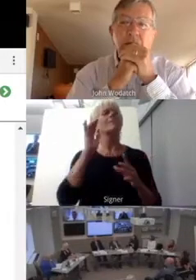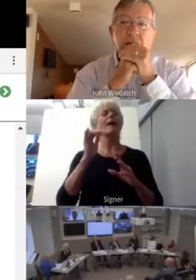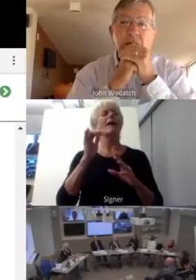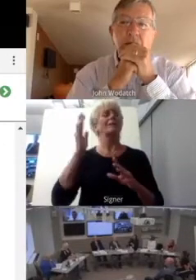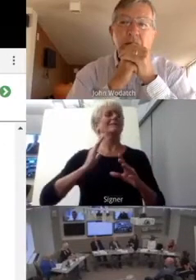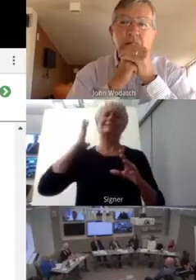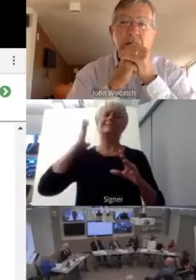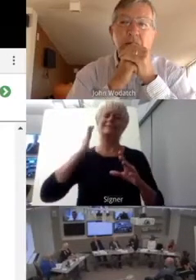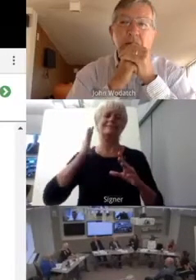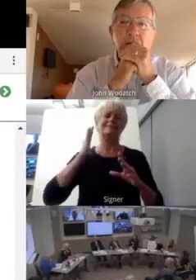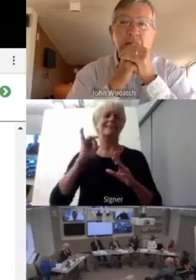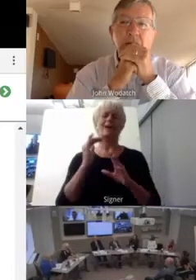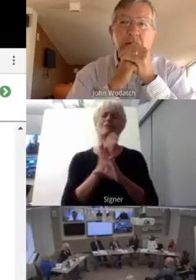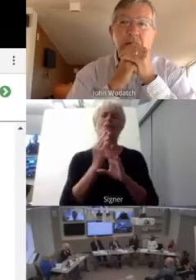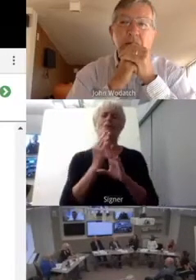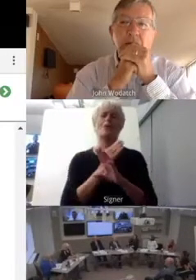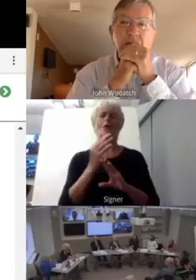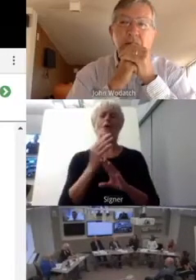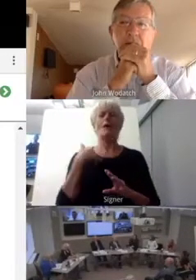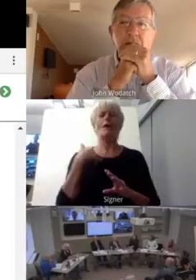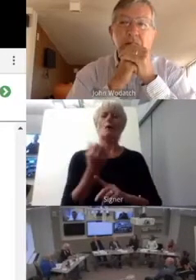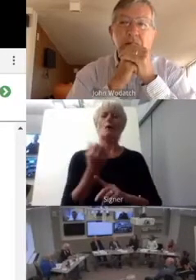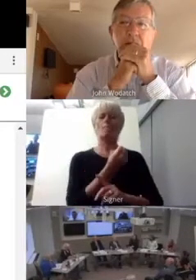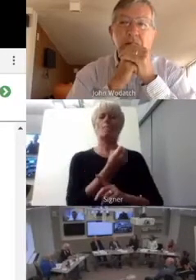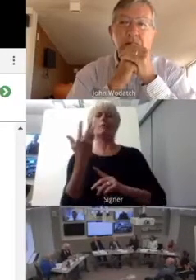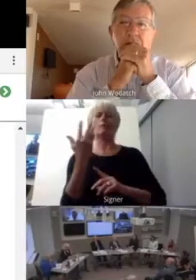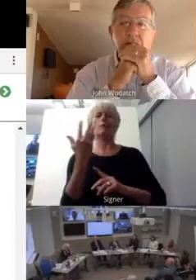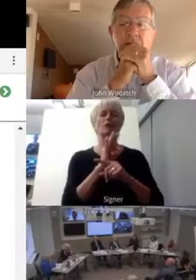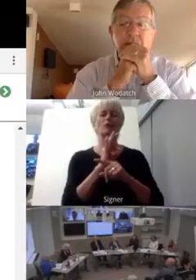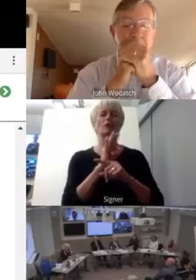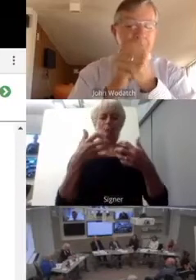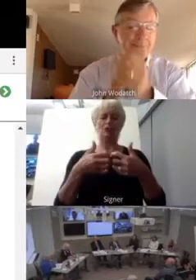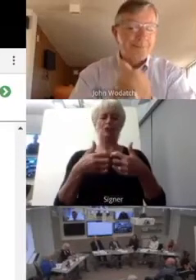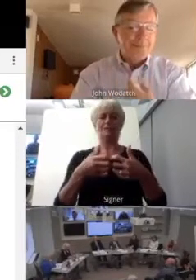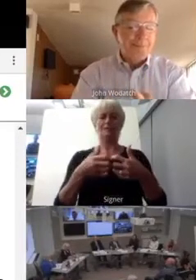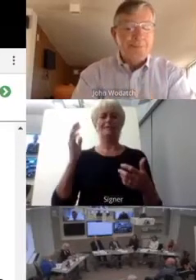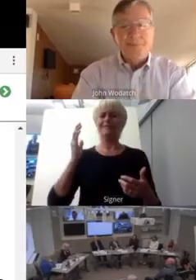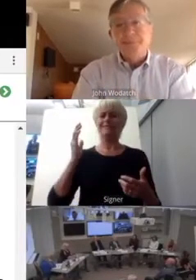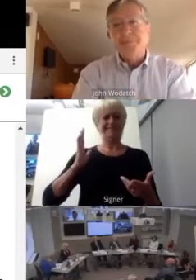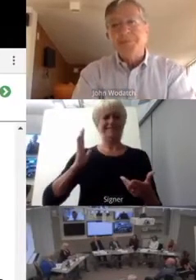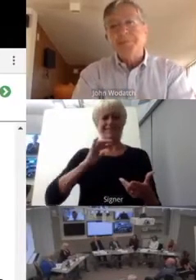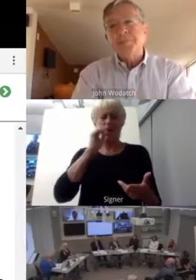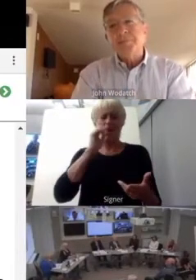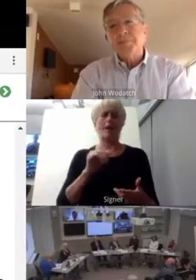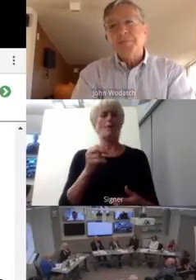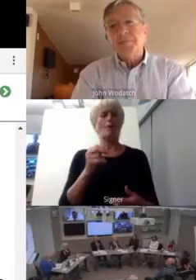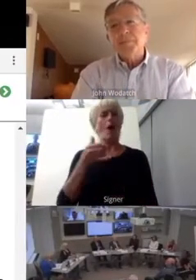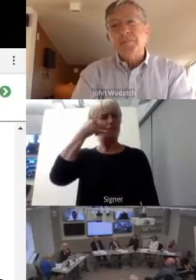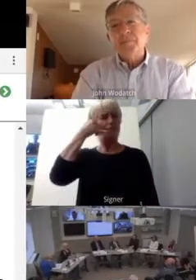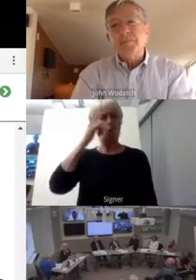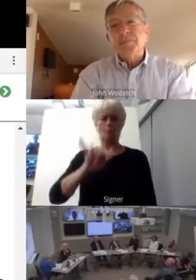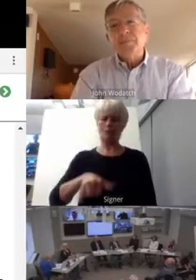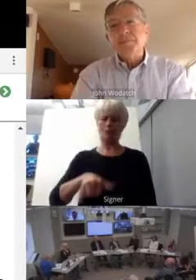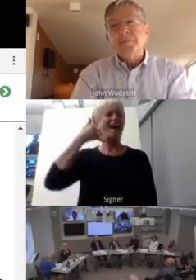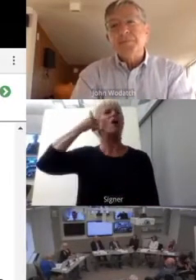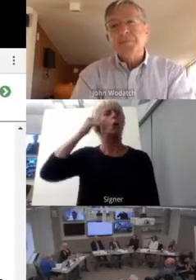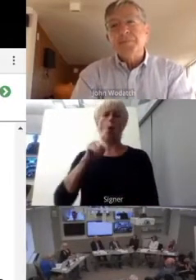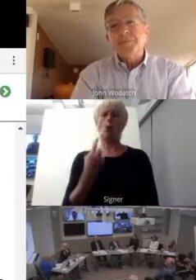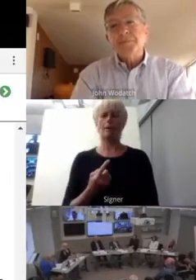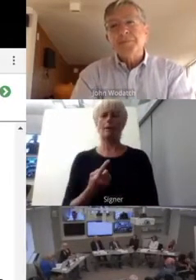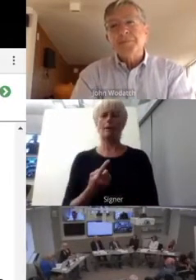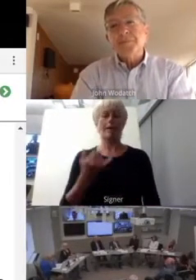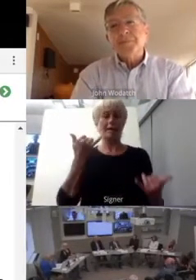multifunction, machines. That was when a phone was a phone. Now a phone is not a phone, it's a computer and it's everything